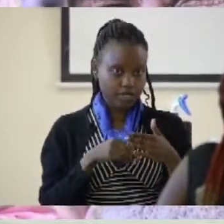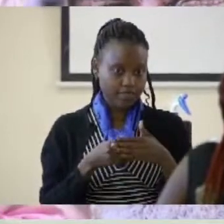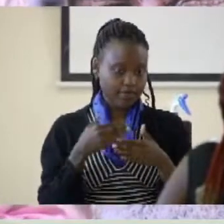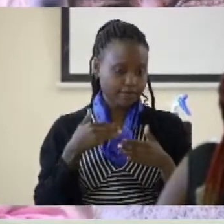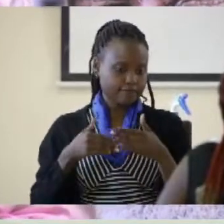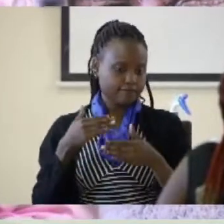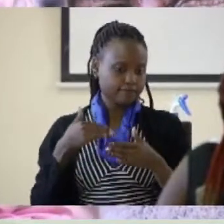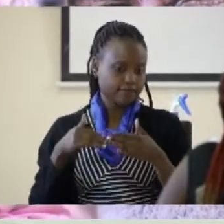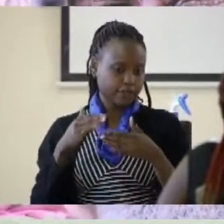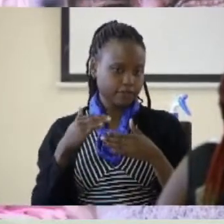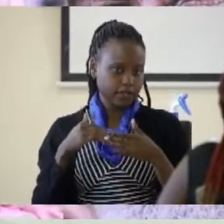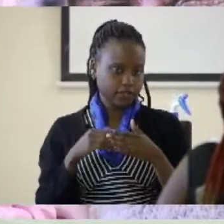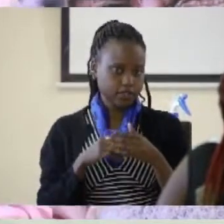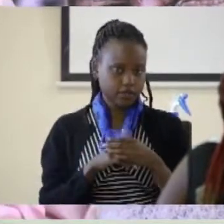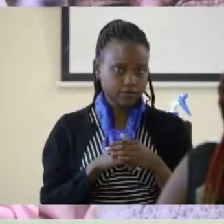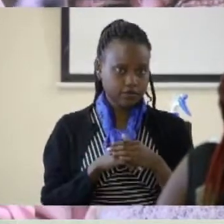regime.